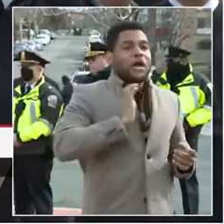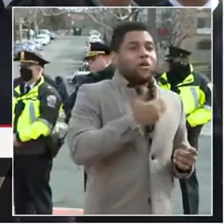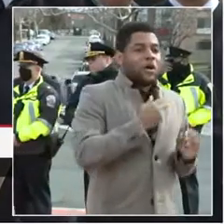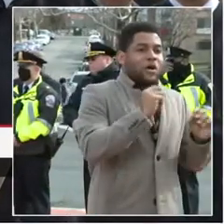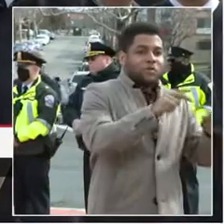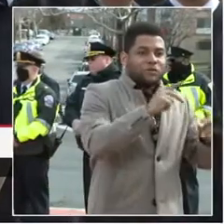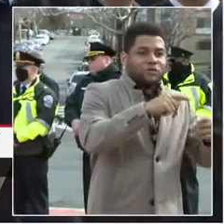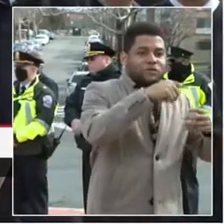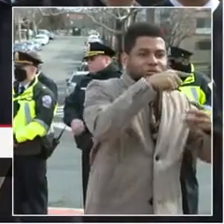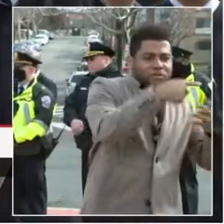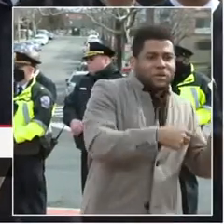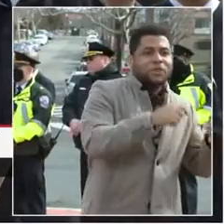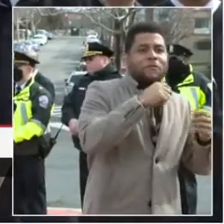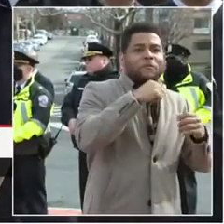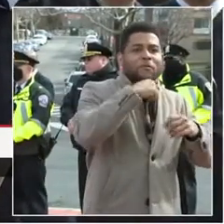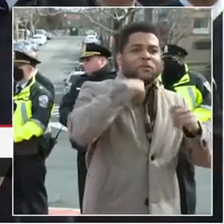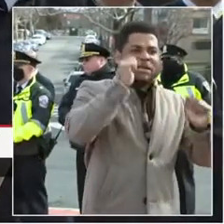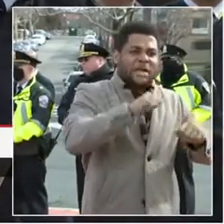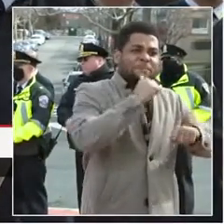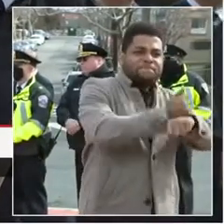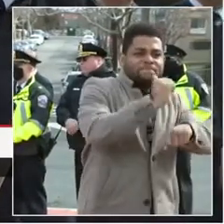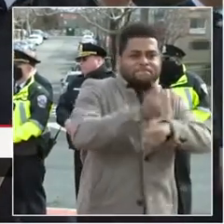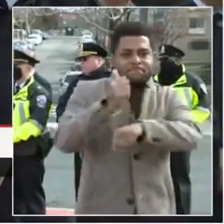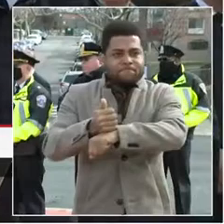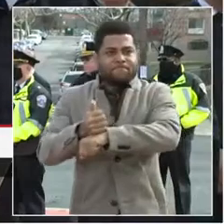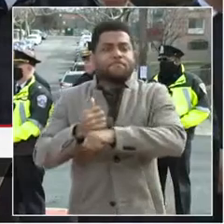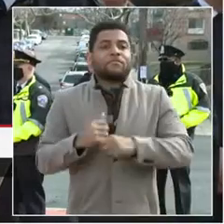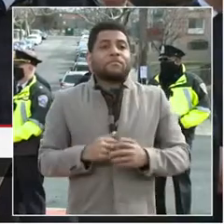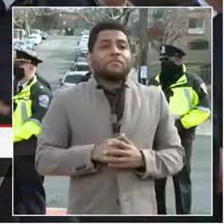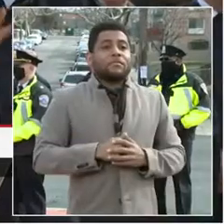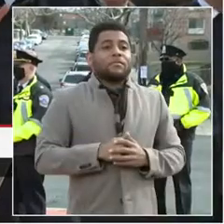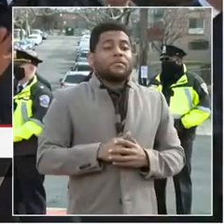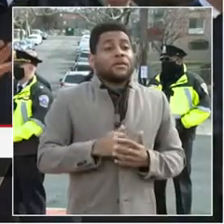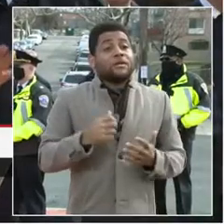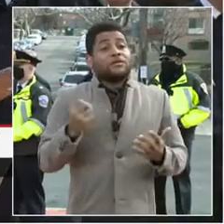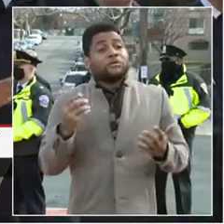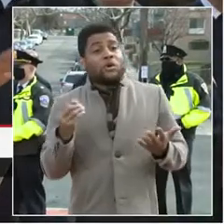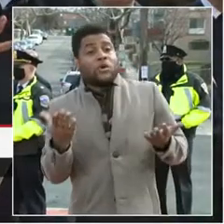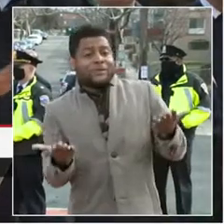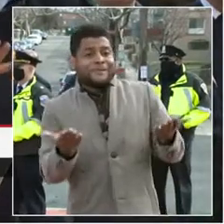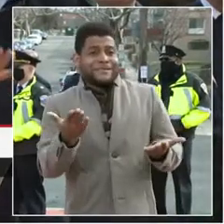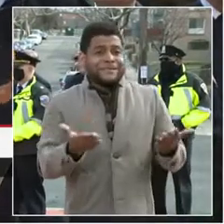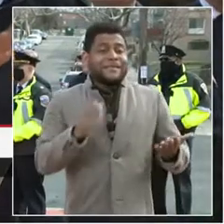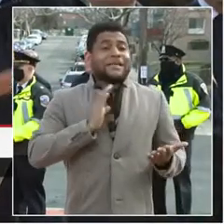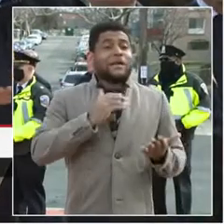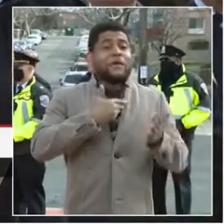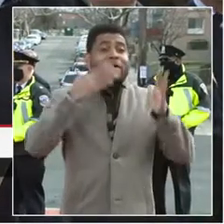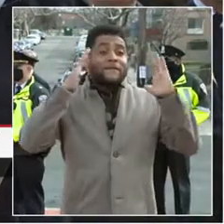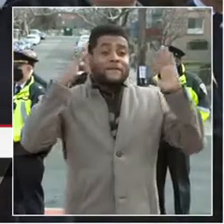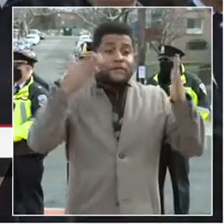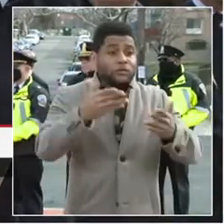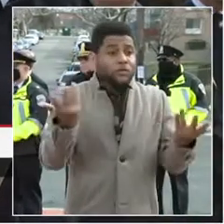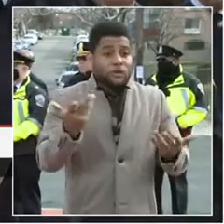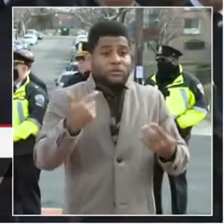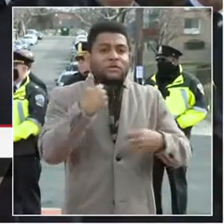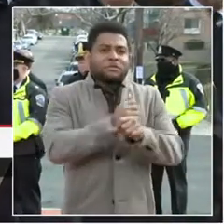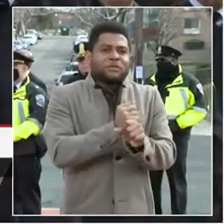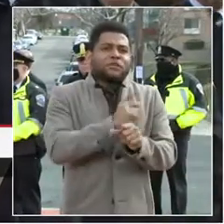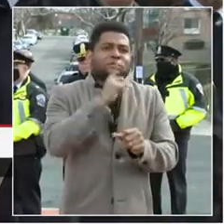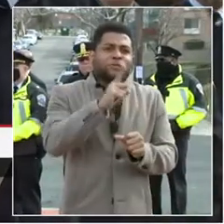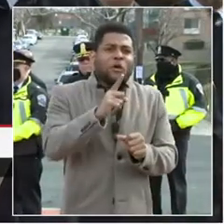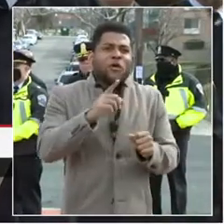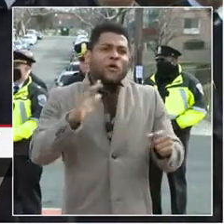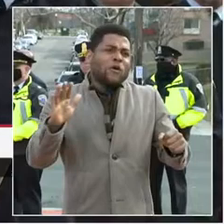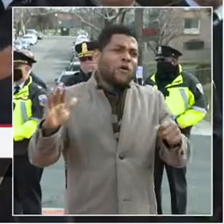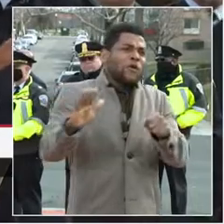programs that we have talked about as well. So our focus is making sure that every part of our ecosystem